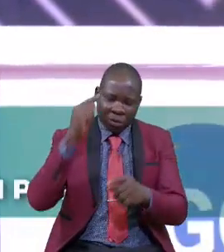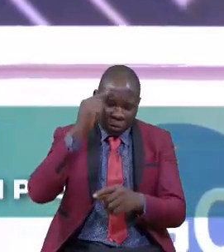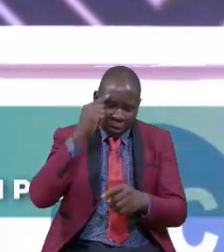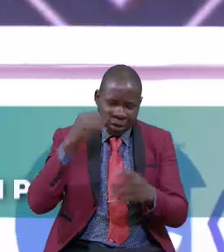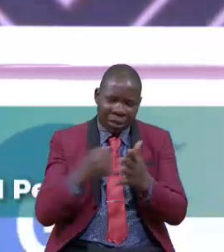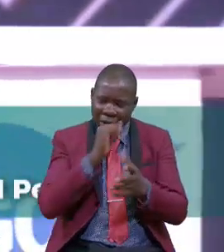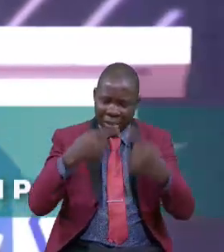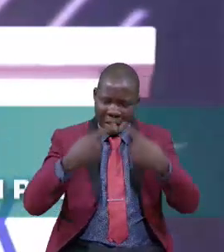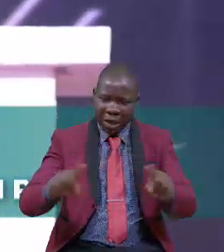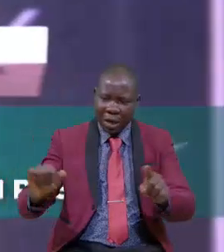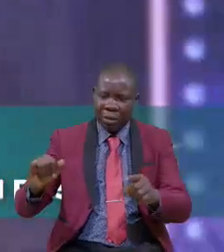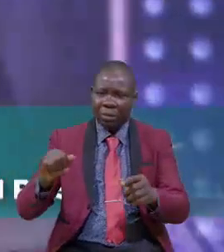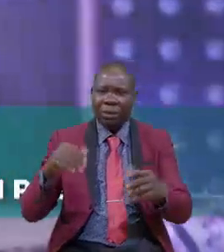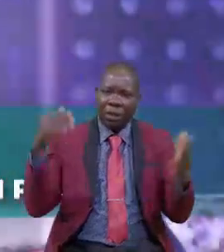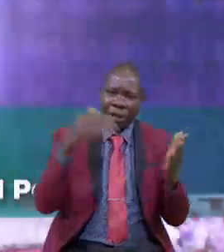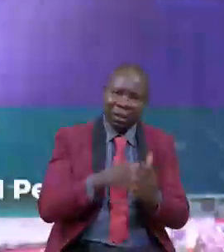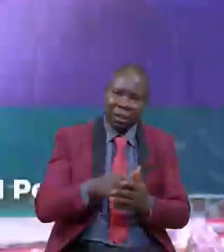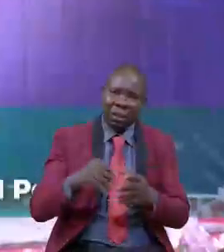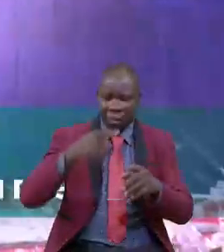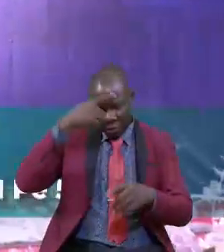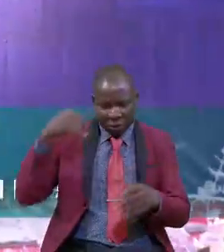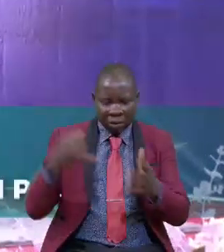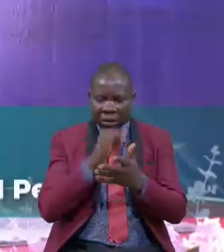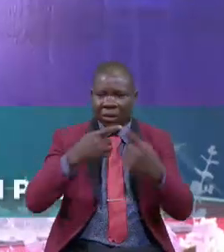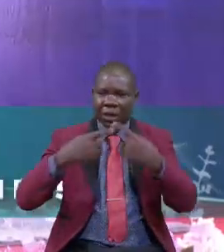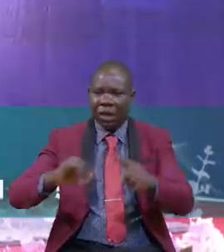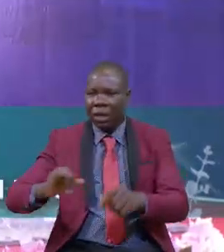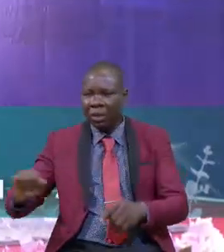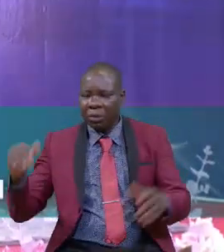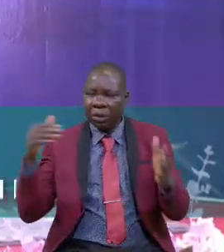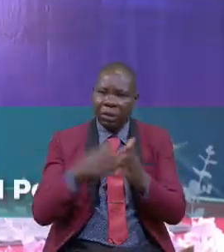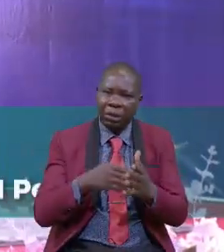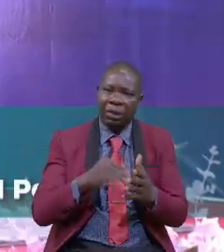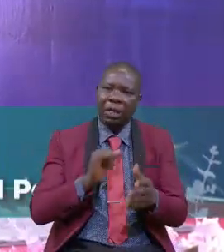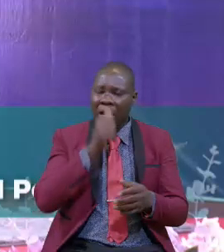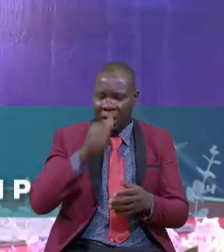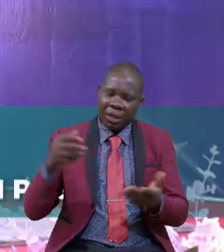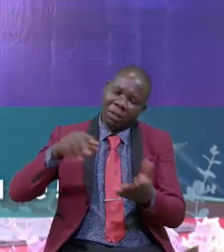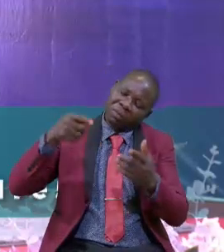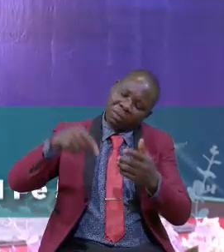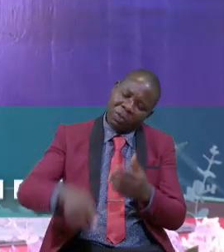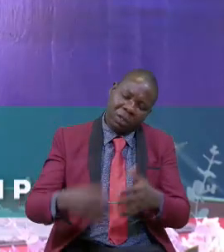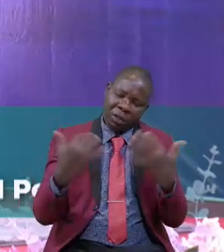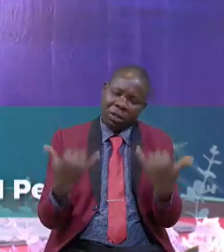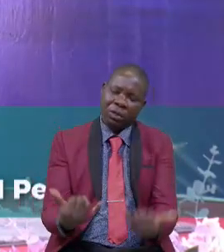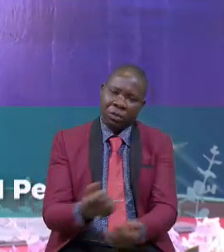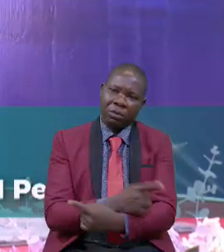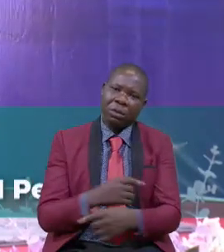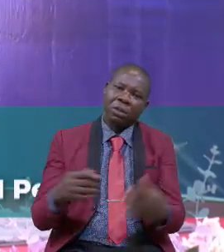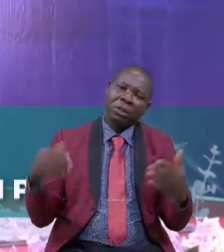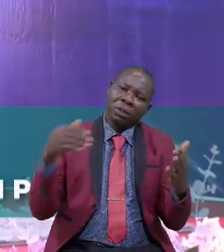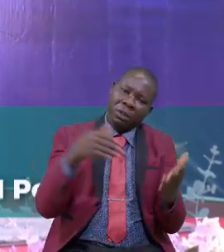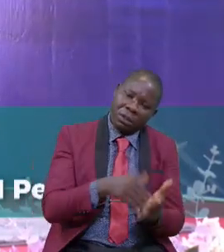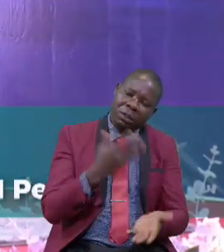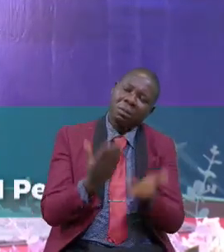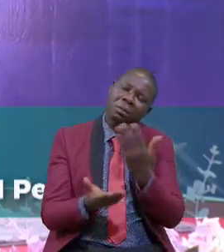again, I am down today again. Maybe tomorrow I'll find some ways to